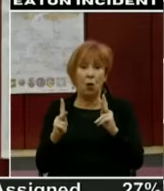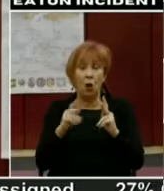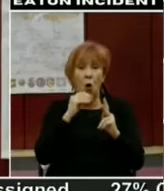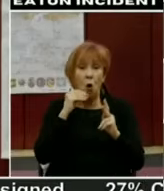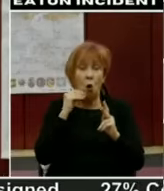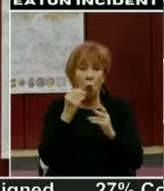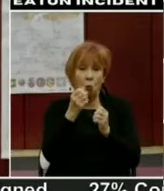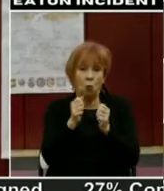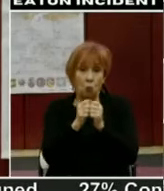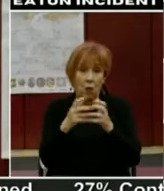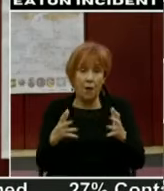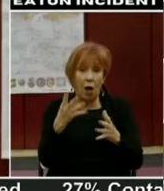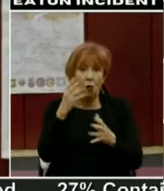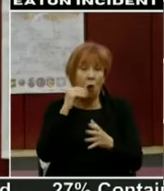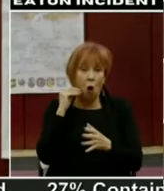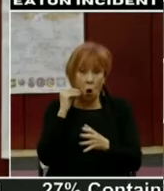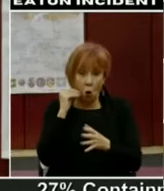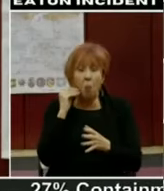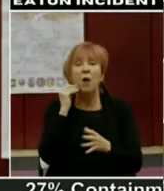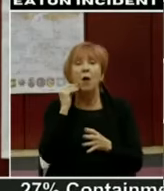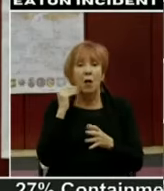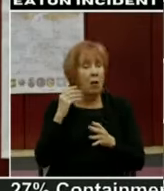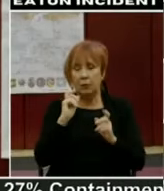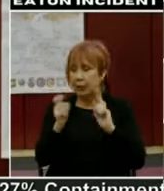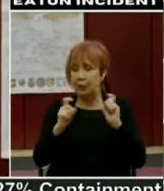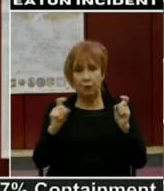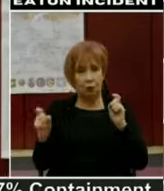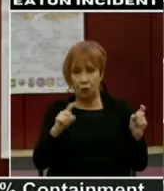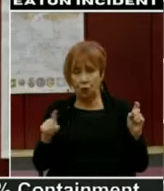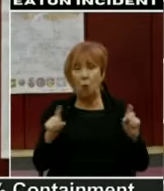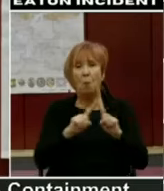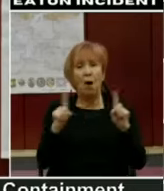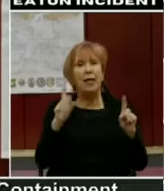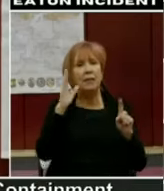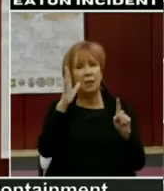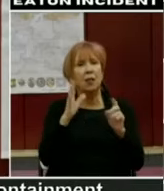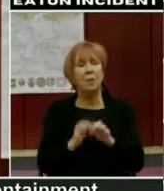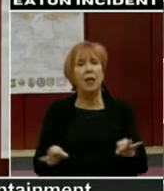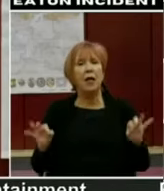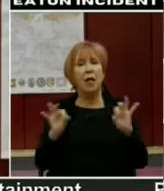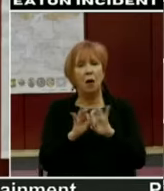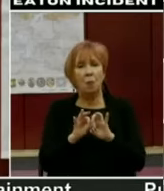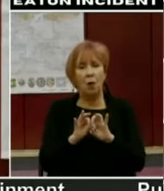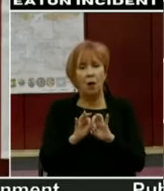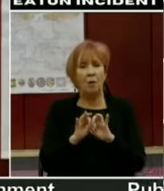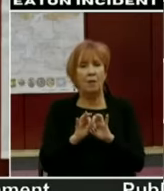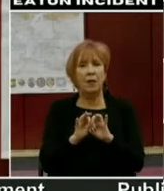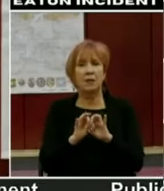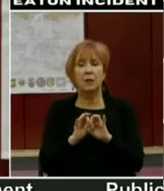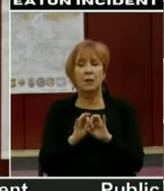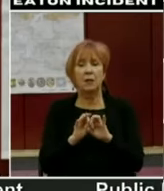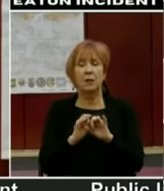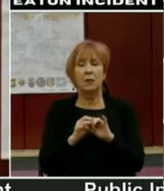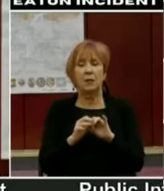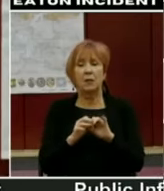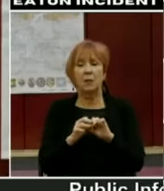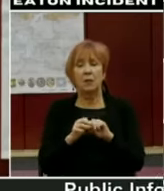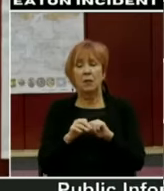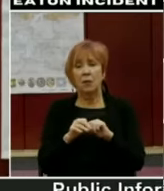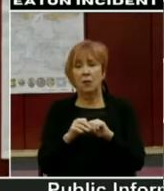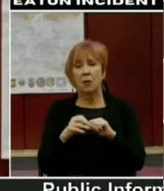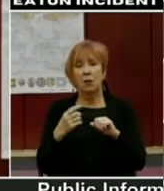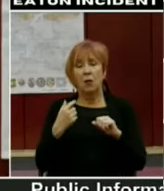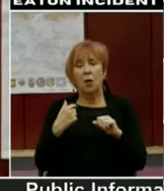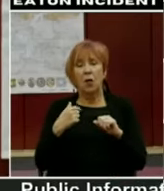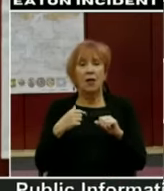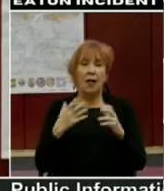to be outside. But it's going to be particularly important. I don't think there's going to be a lifting of this bad